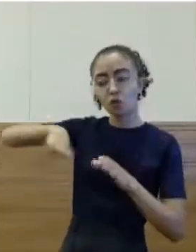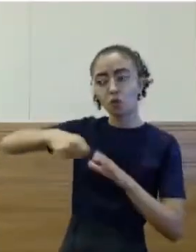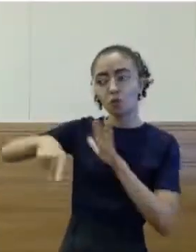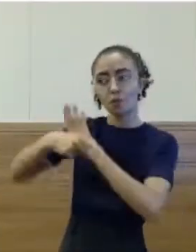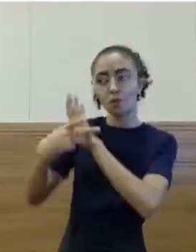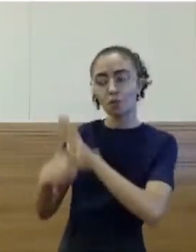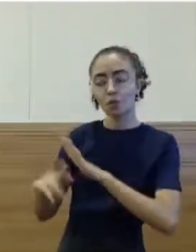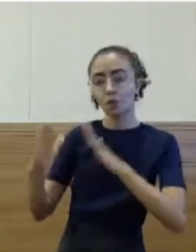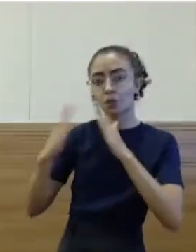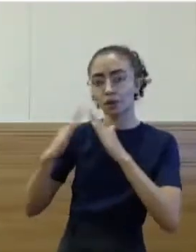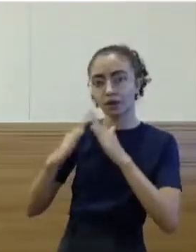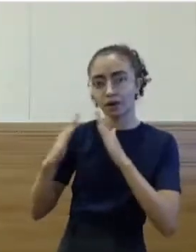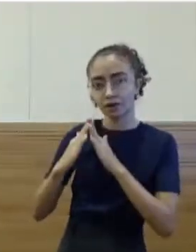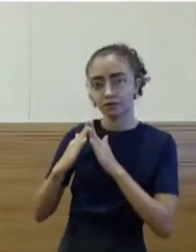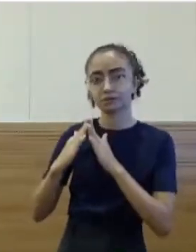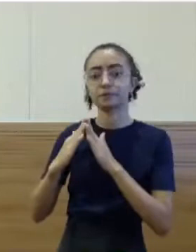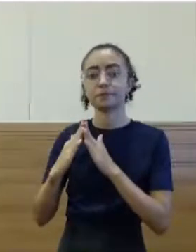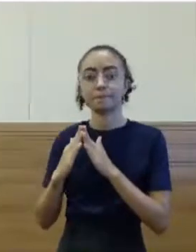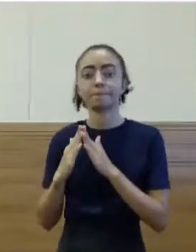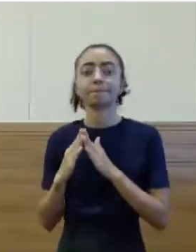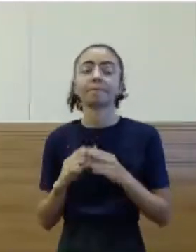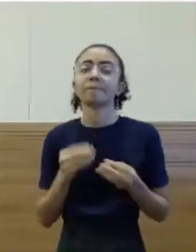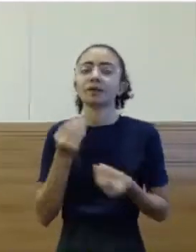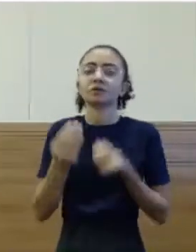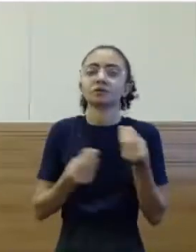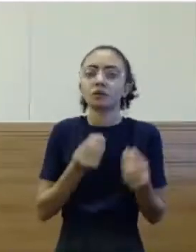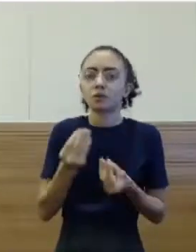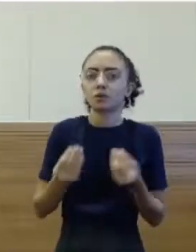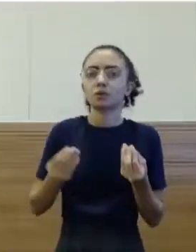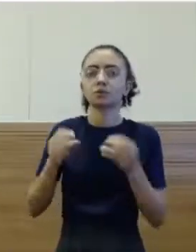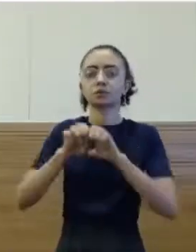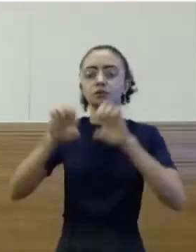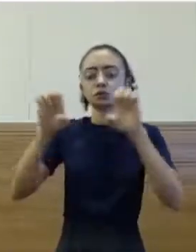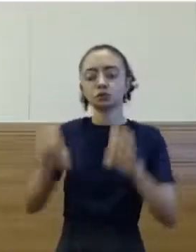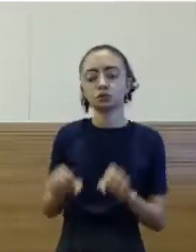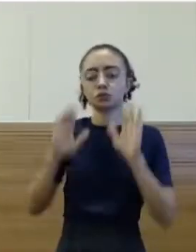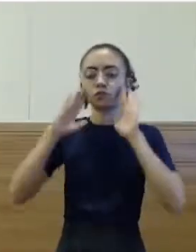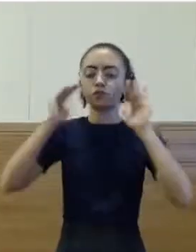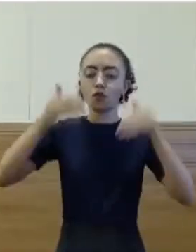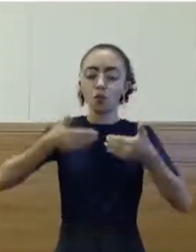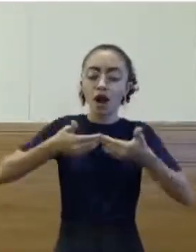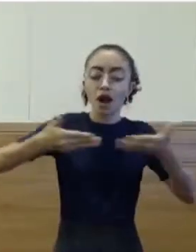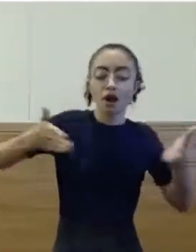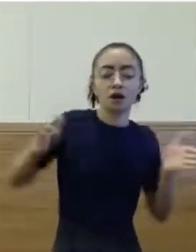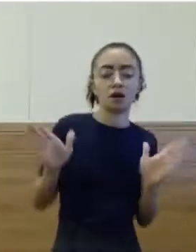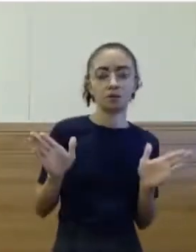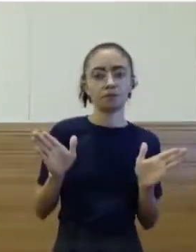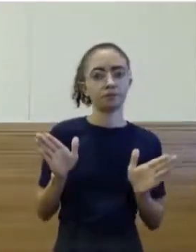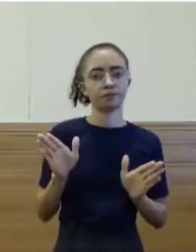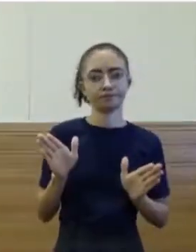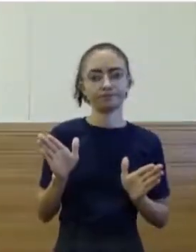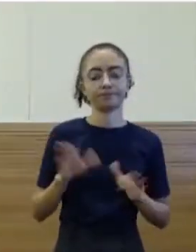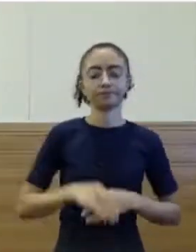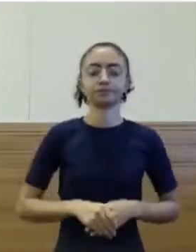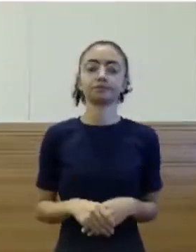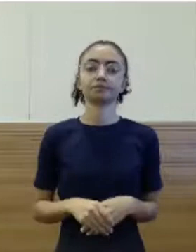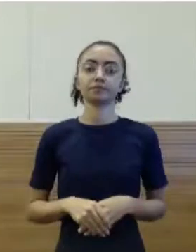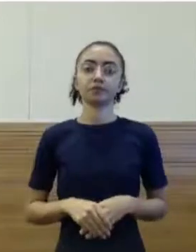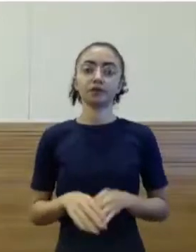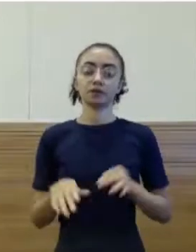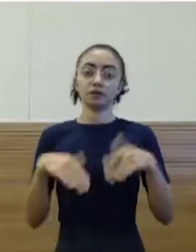about homemade cooking in a more structured way with ample focus.